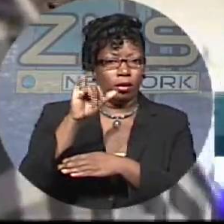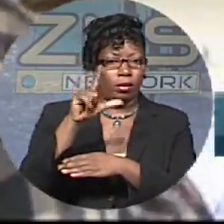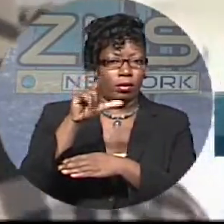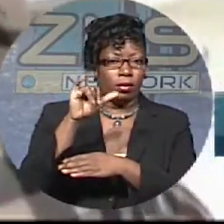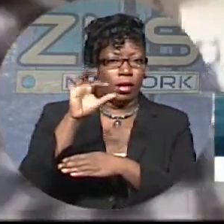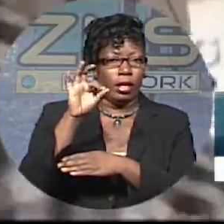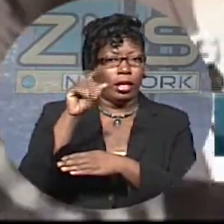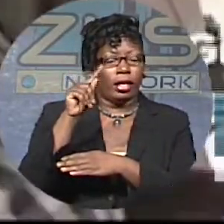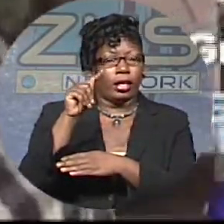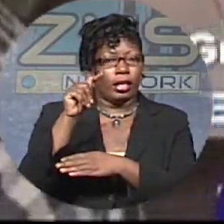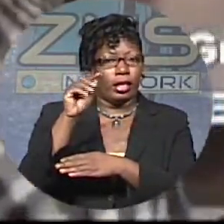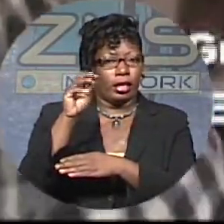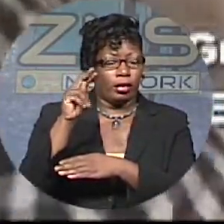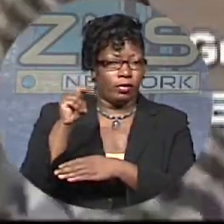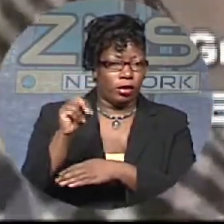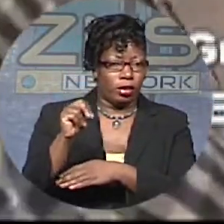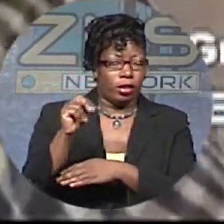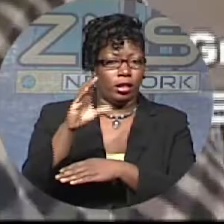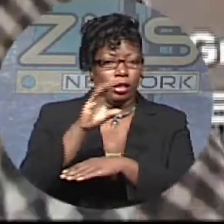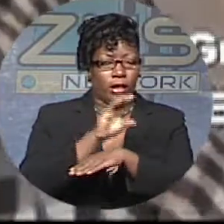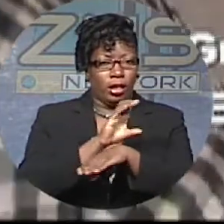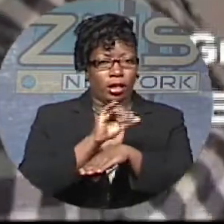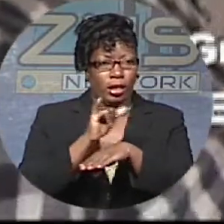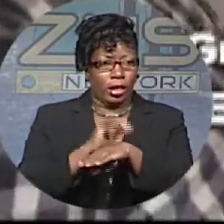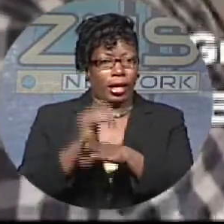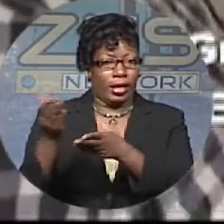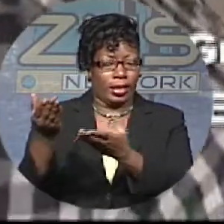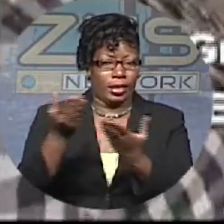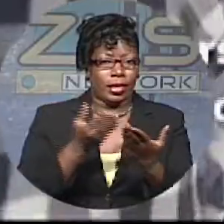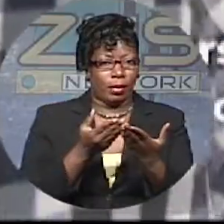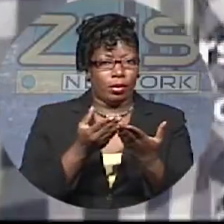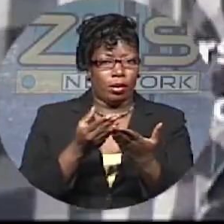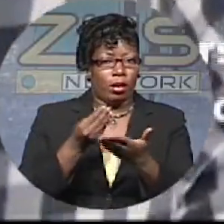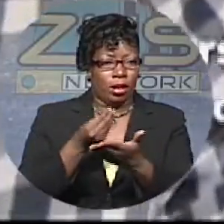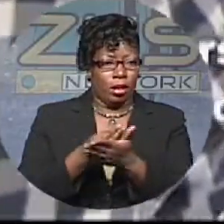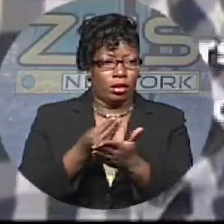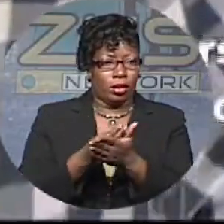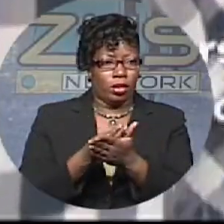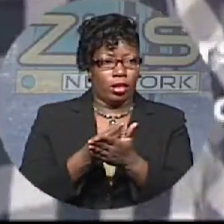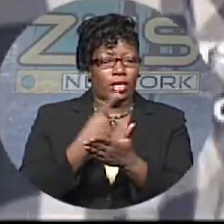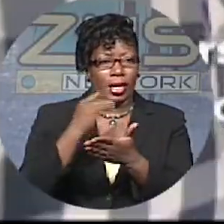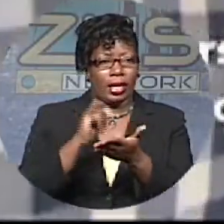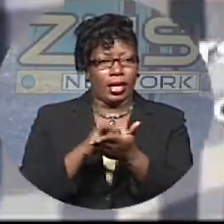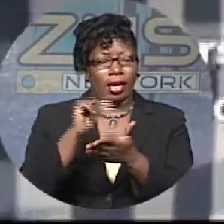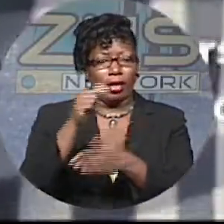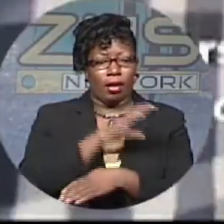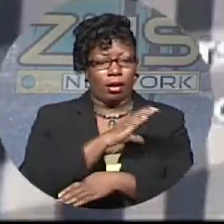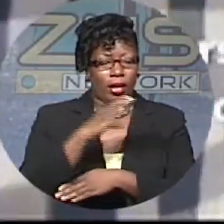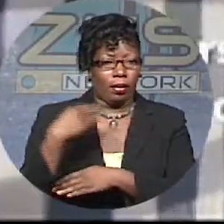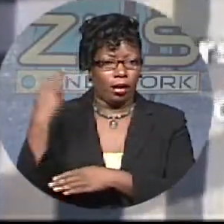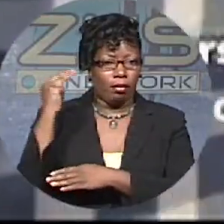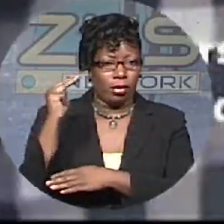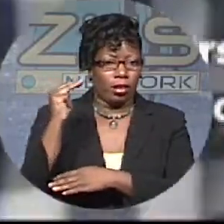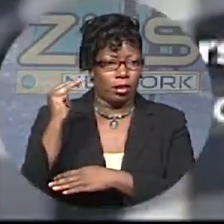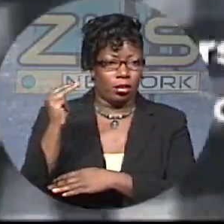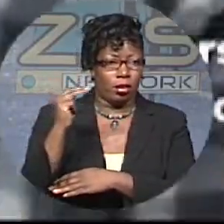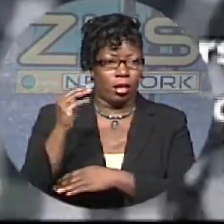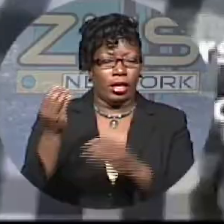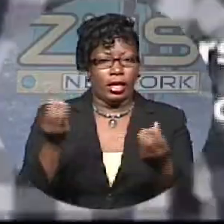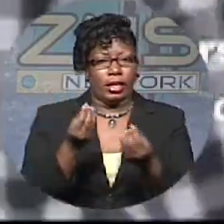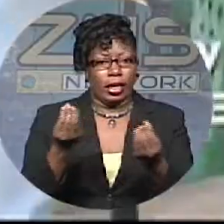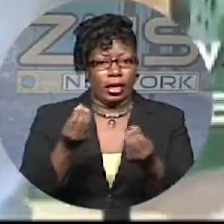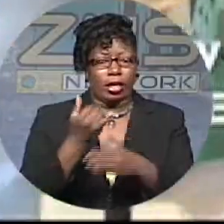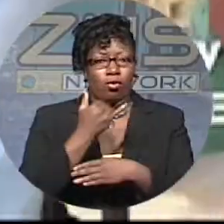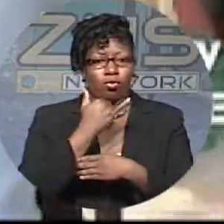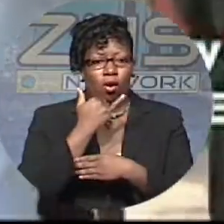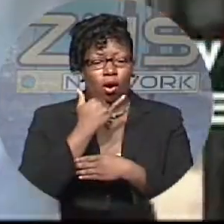to accept a donation for the Acklands Regatta Committee. He maintains that he and other cabinet ministers did nothing wrong, and he dismissed